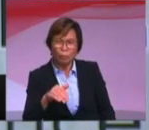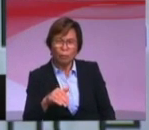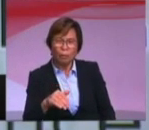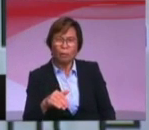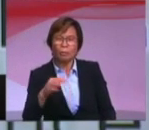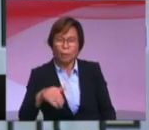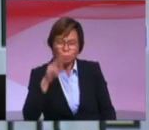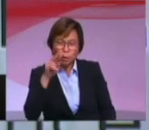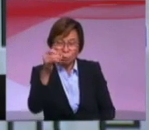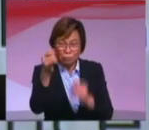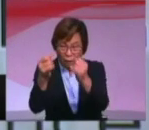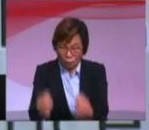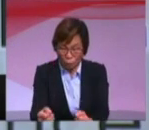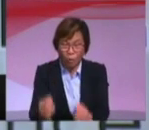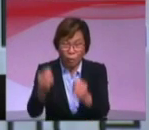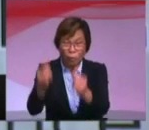individuals involved in this,